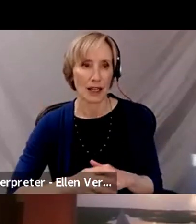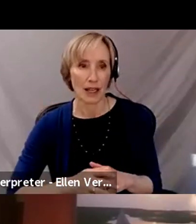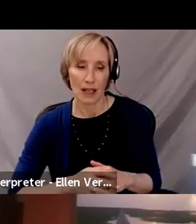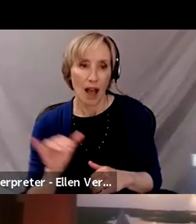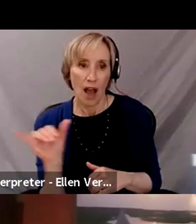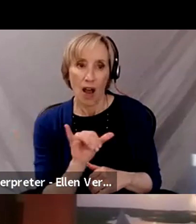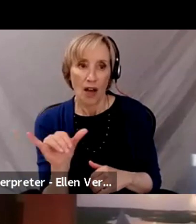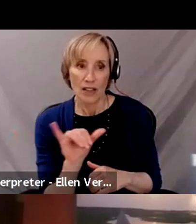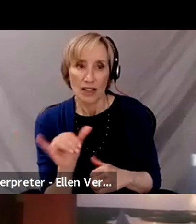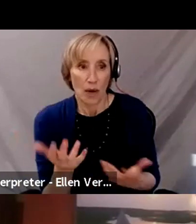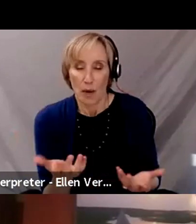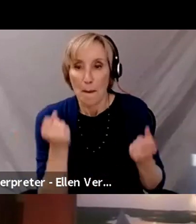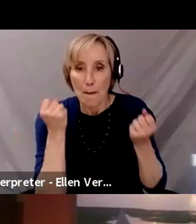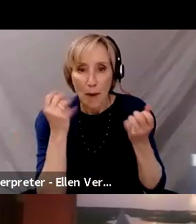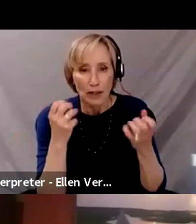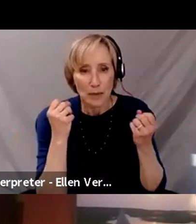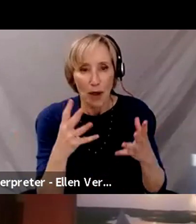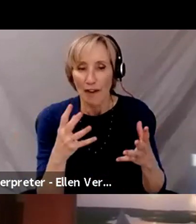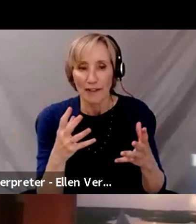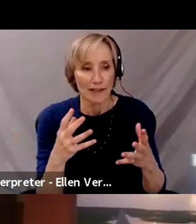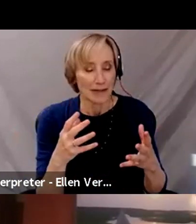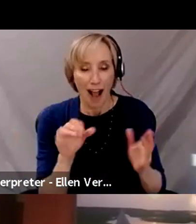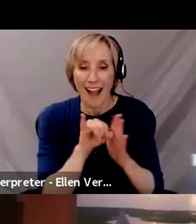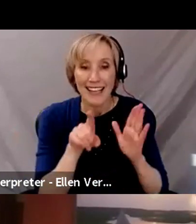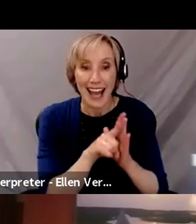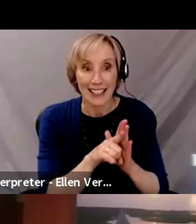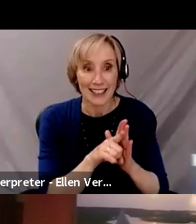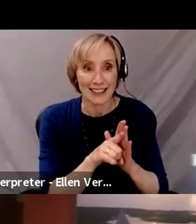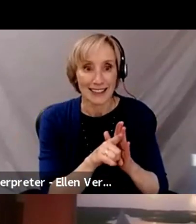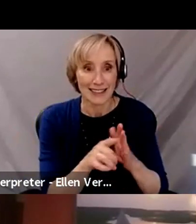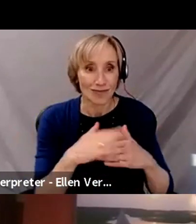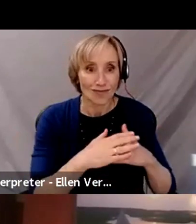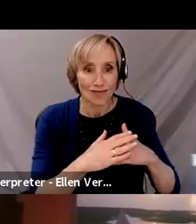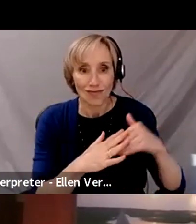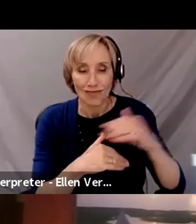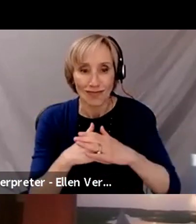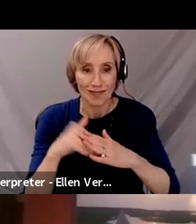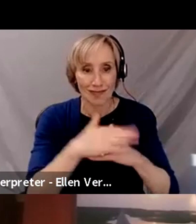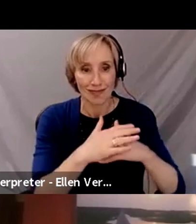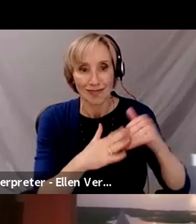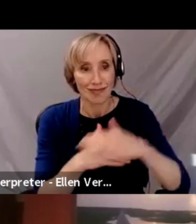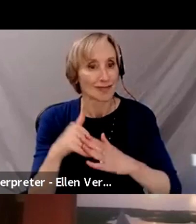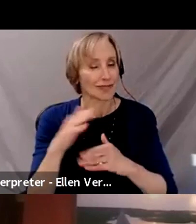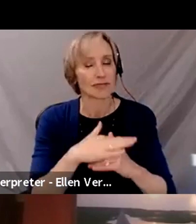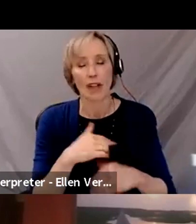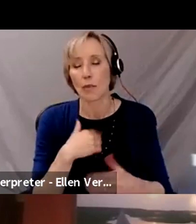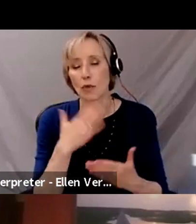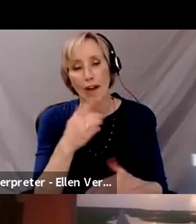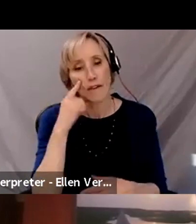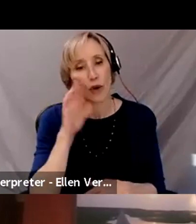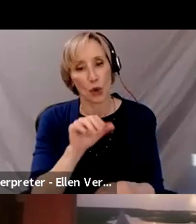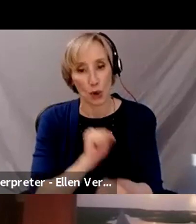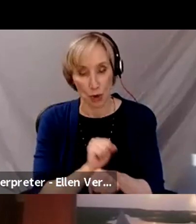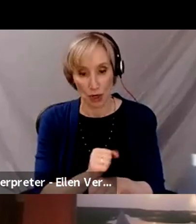also, a multitude of intersections of identities. And I'm so grateful for your work. So we'll move on to the